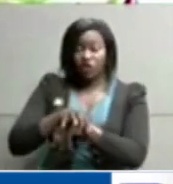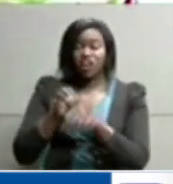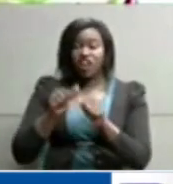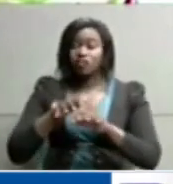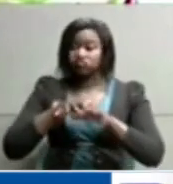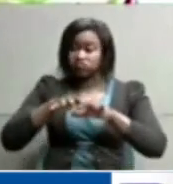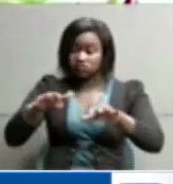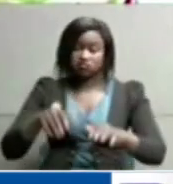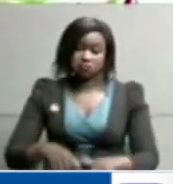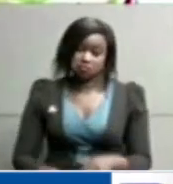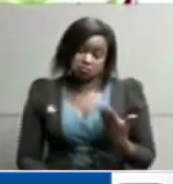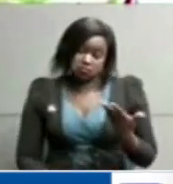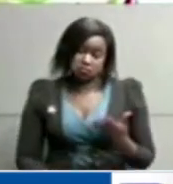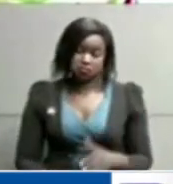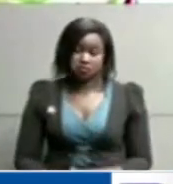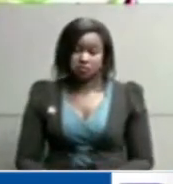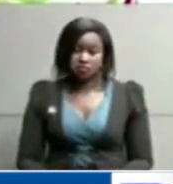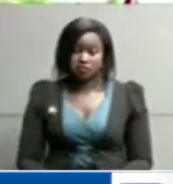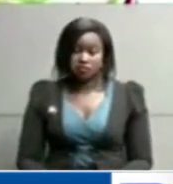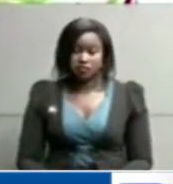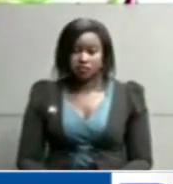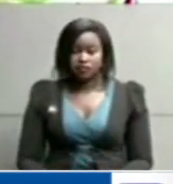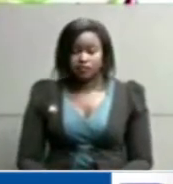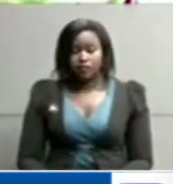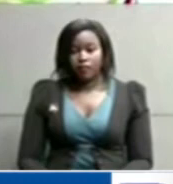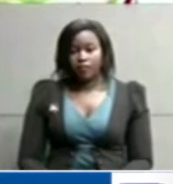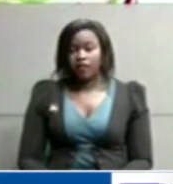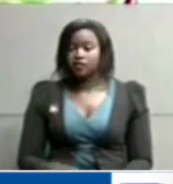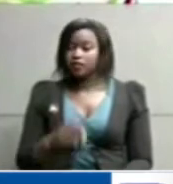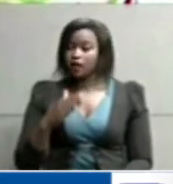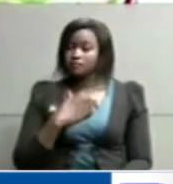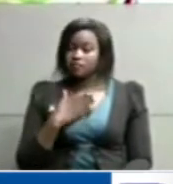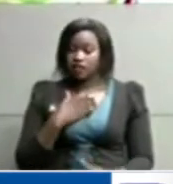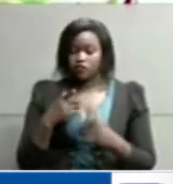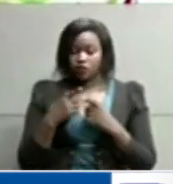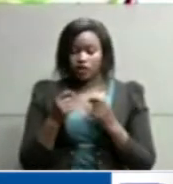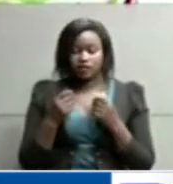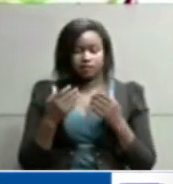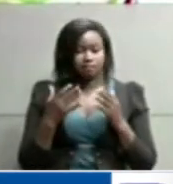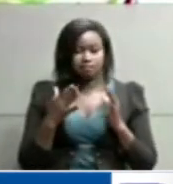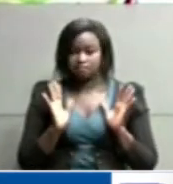Okay, your comment on that. Nwechi wanange, biyange, biyebio.